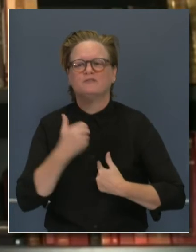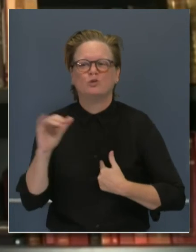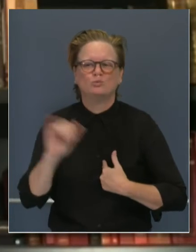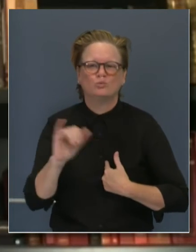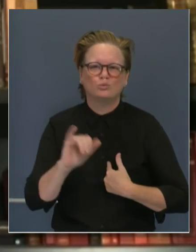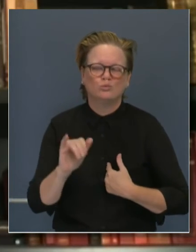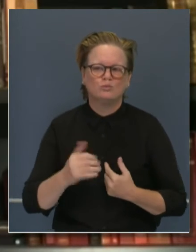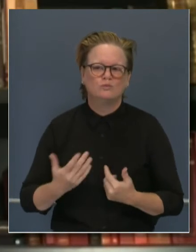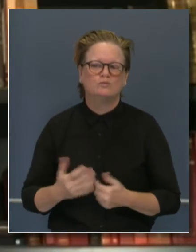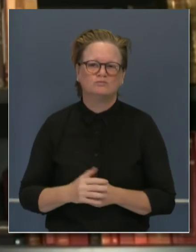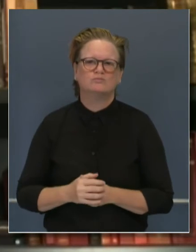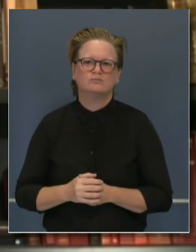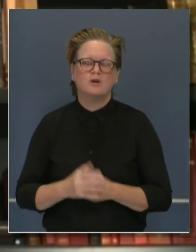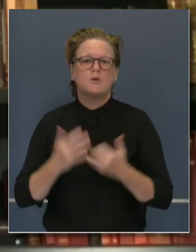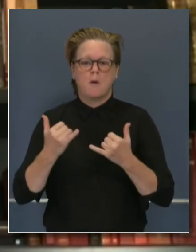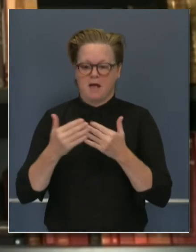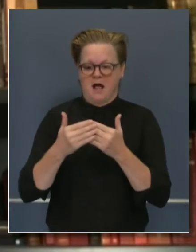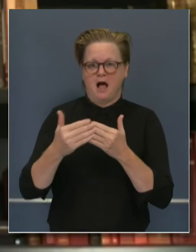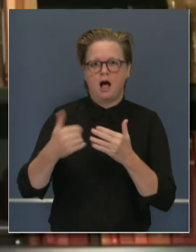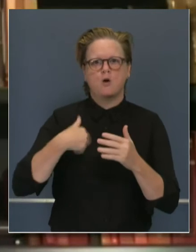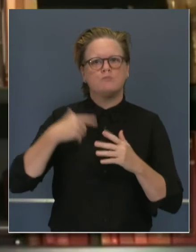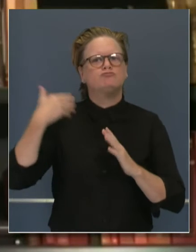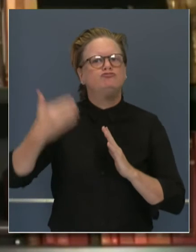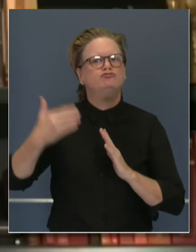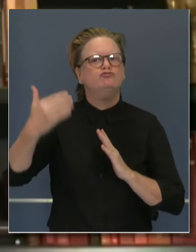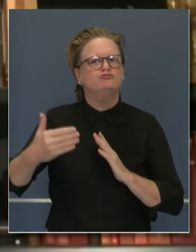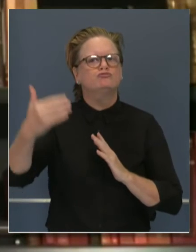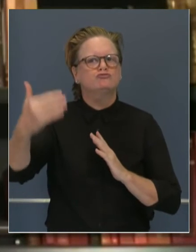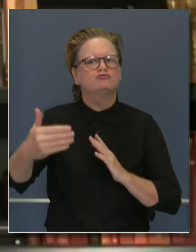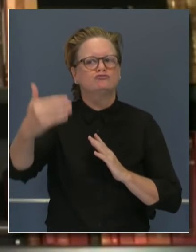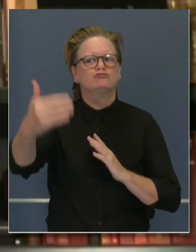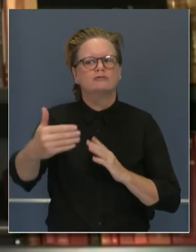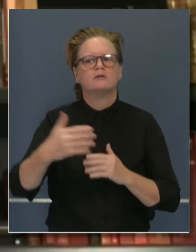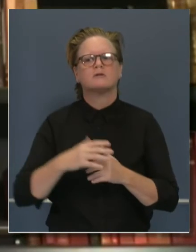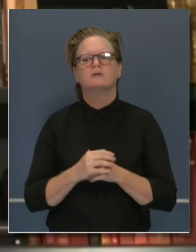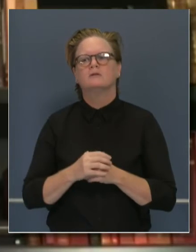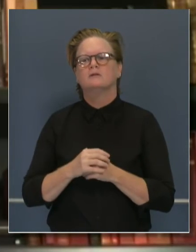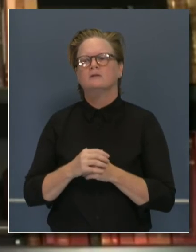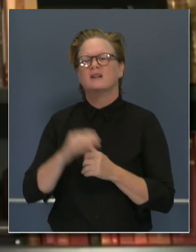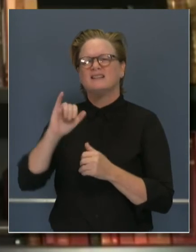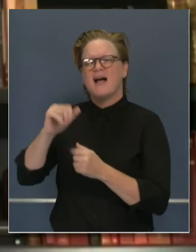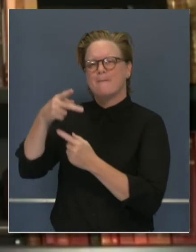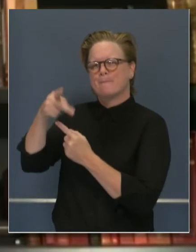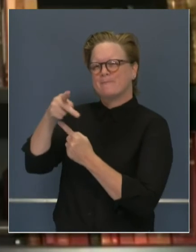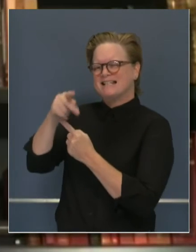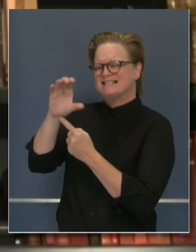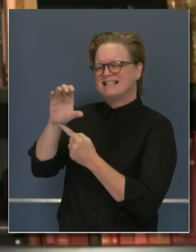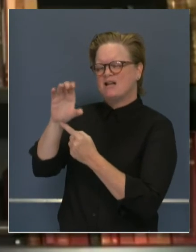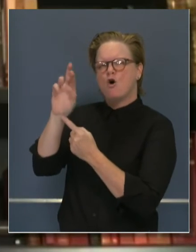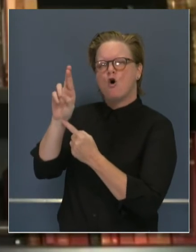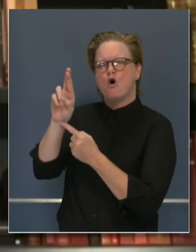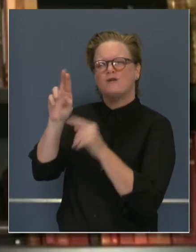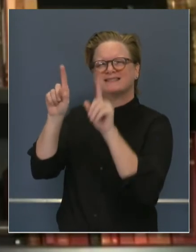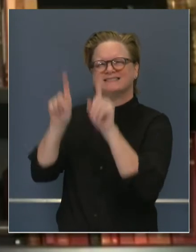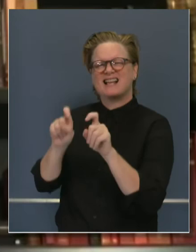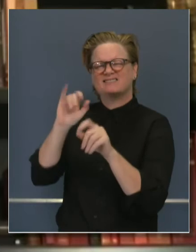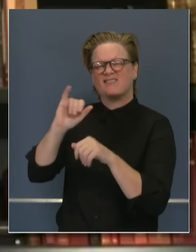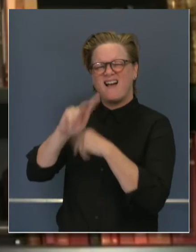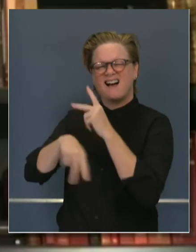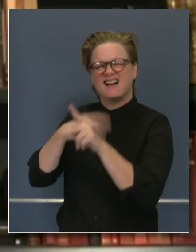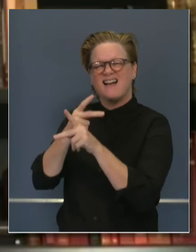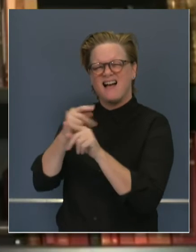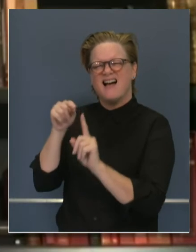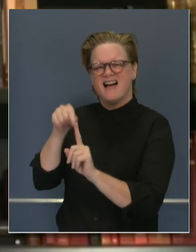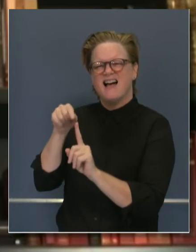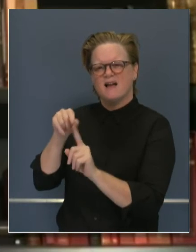consistent tests, not just the PCR tests. Those are the ones that are the tests we make public, but also these antigen tests, which I've taken on